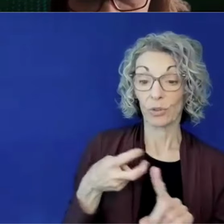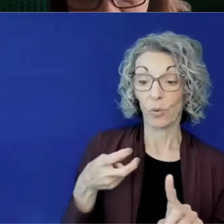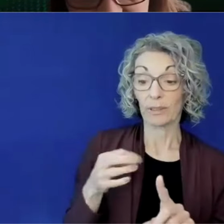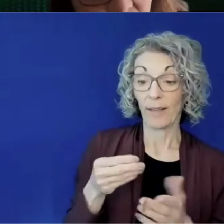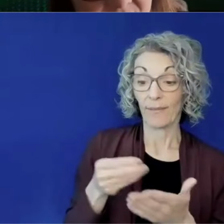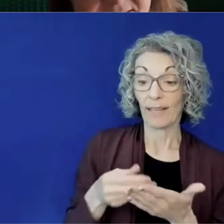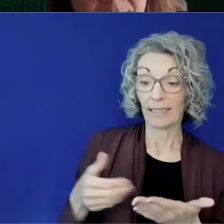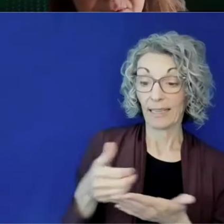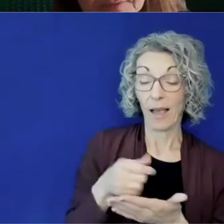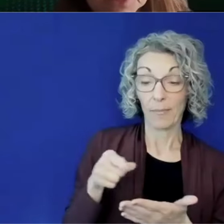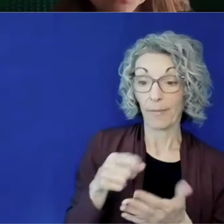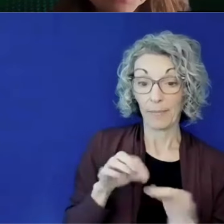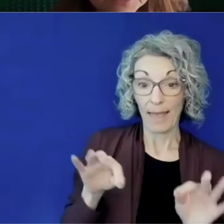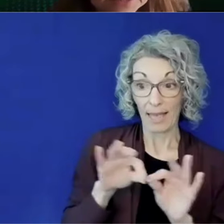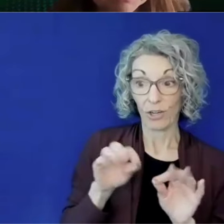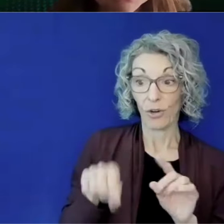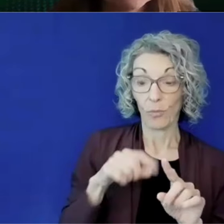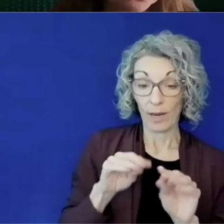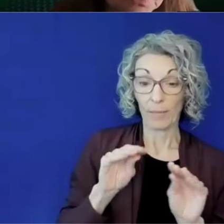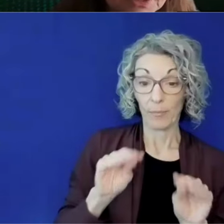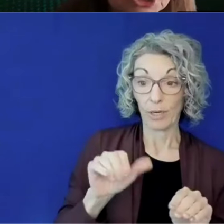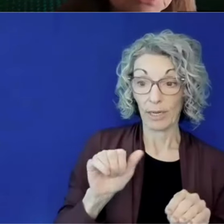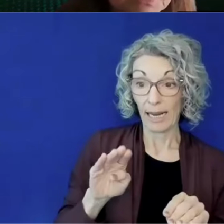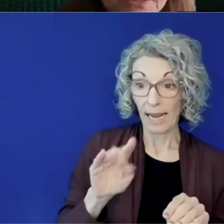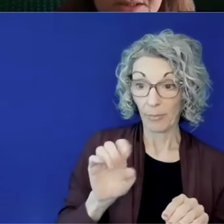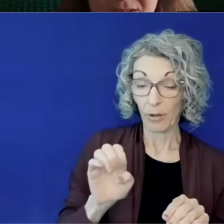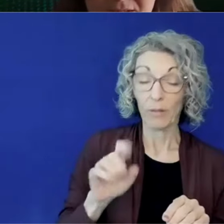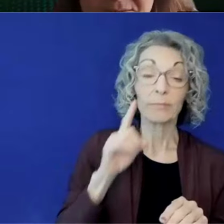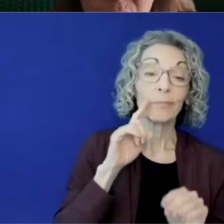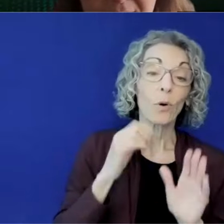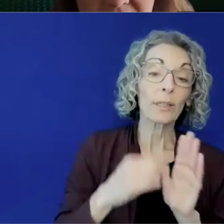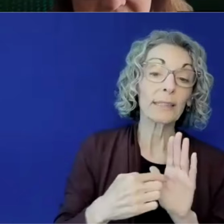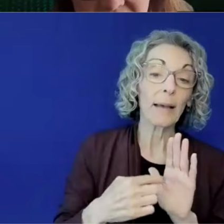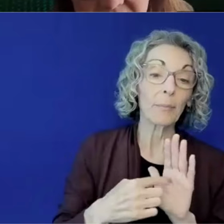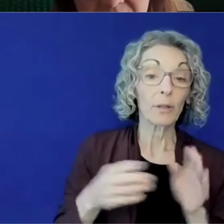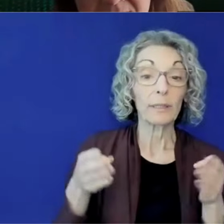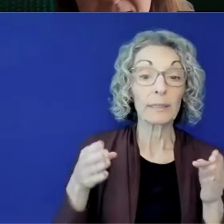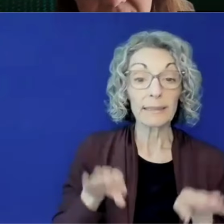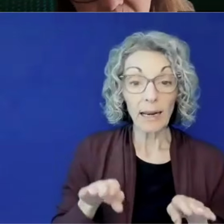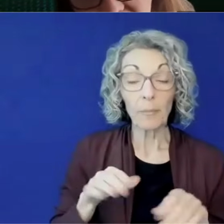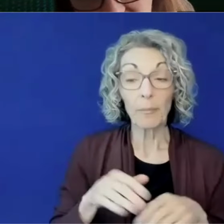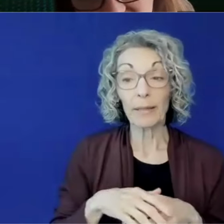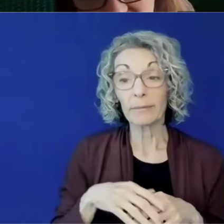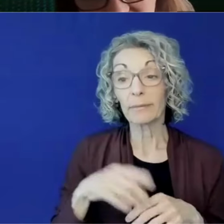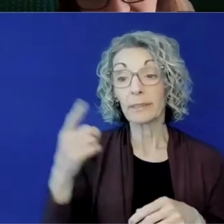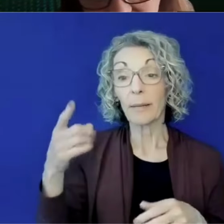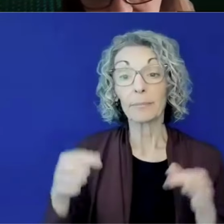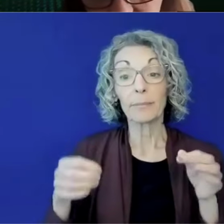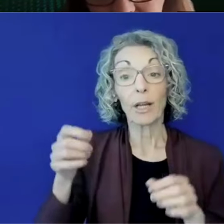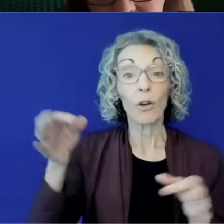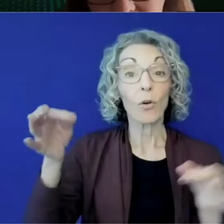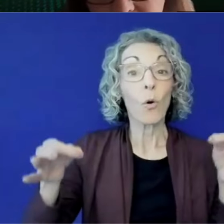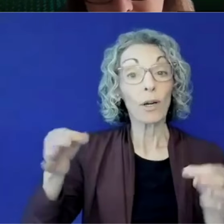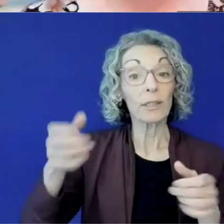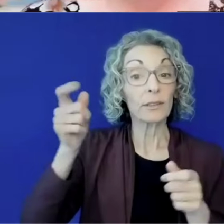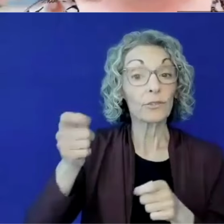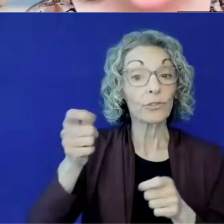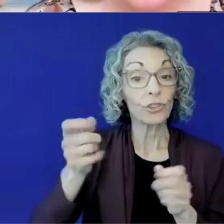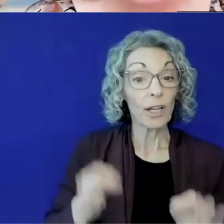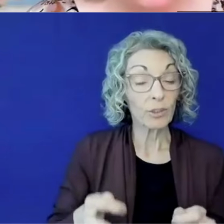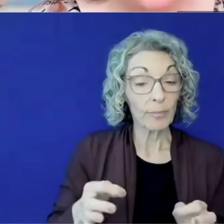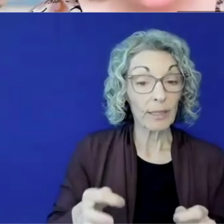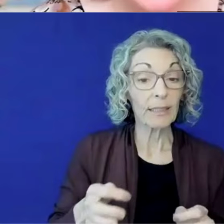it in there. So example, if they got a settlement or a judgment is where they receive that money if they put it into an ABLE account. So